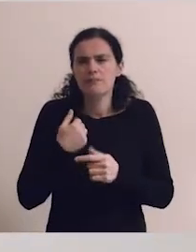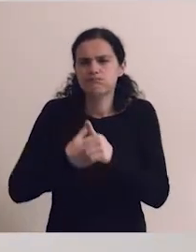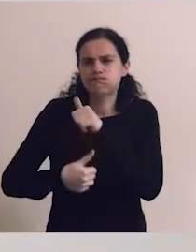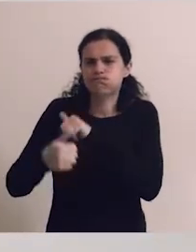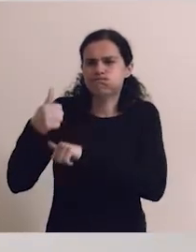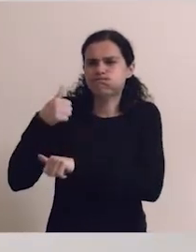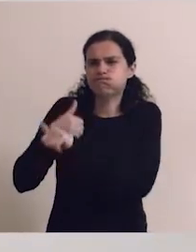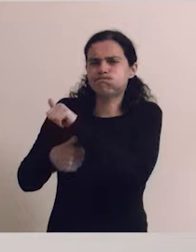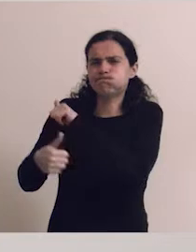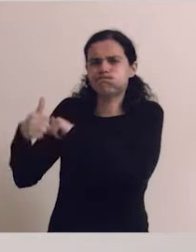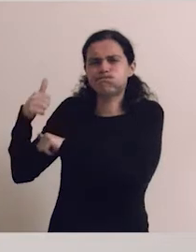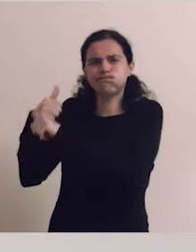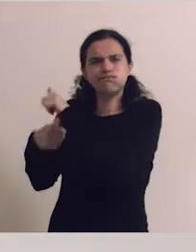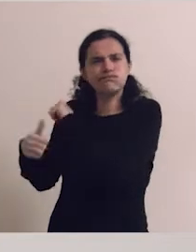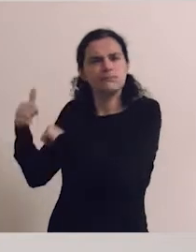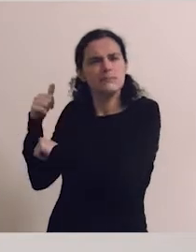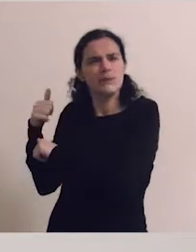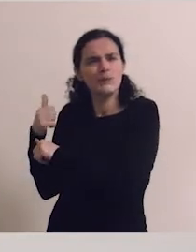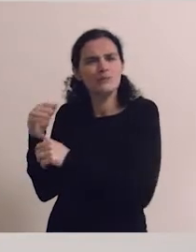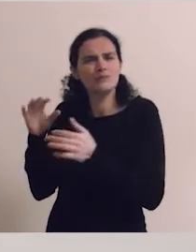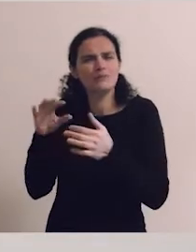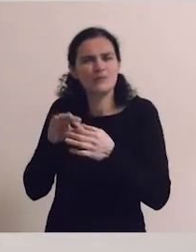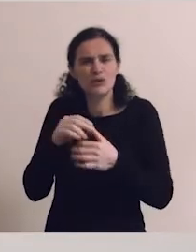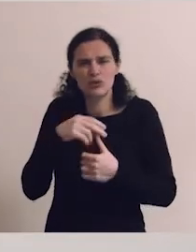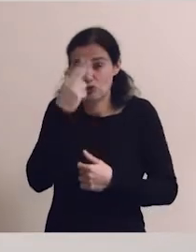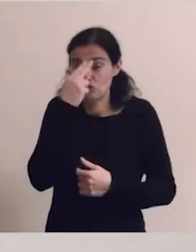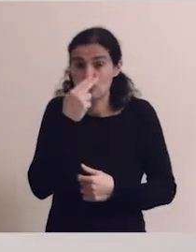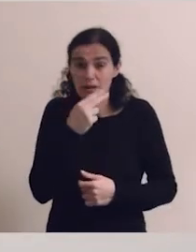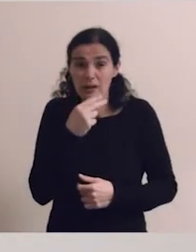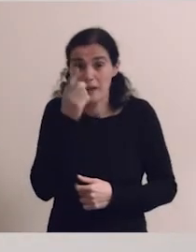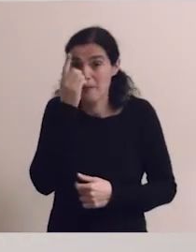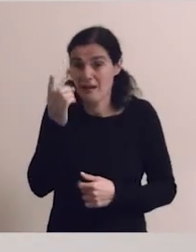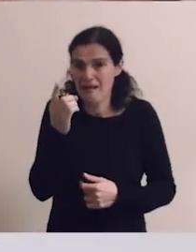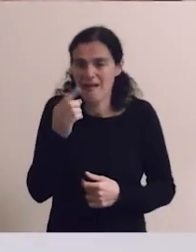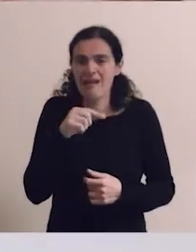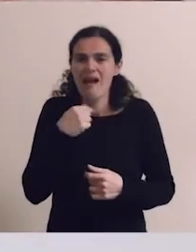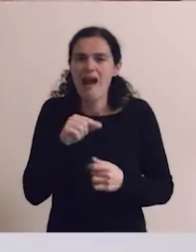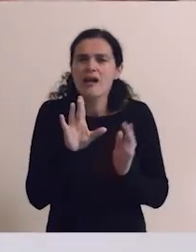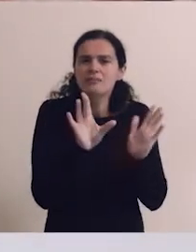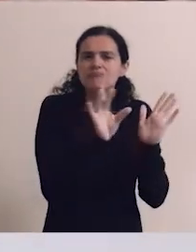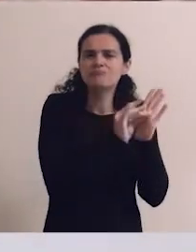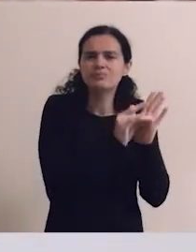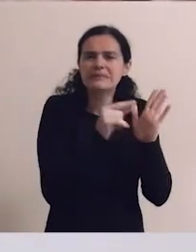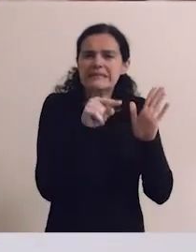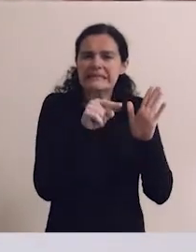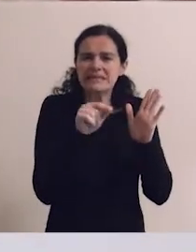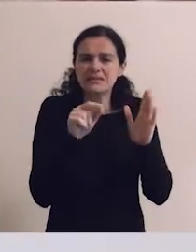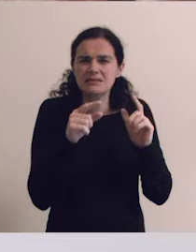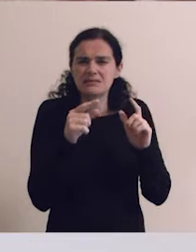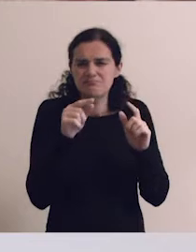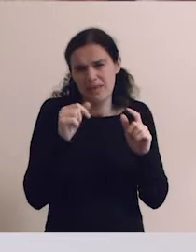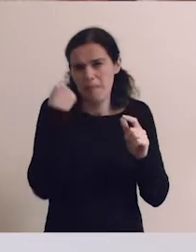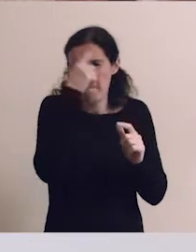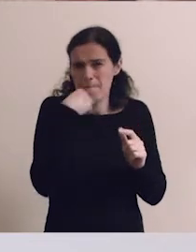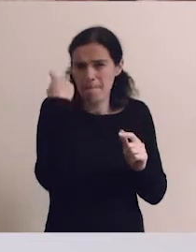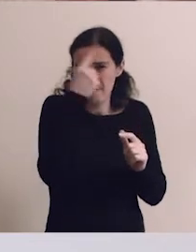that goes back to the drama of German history, was glued on the